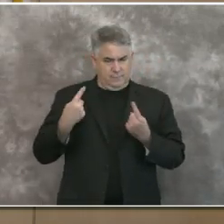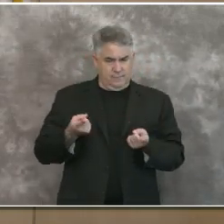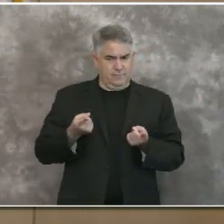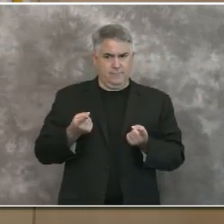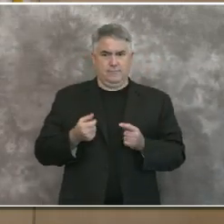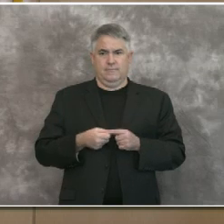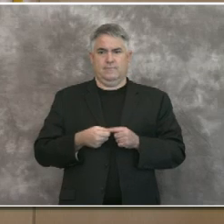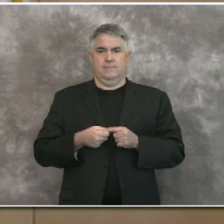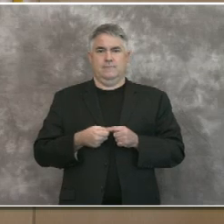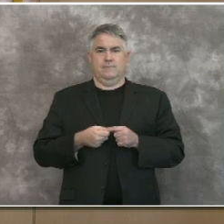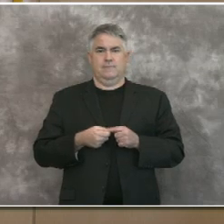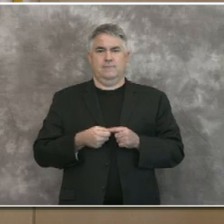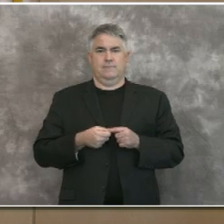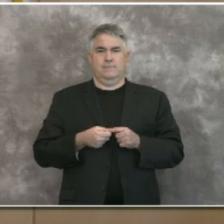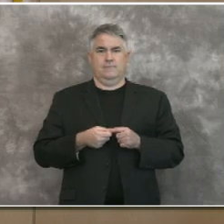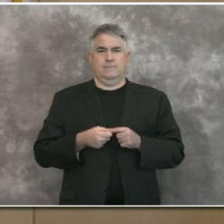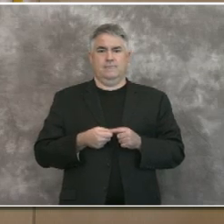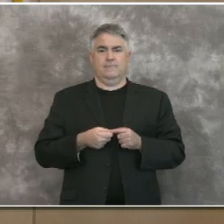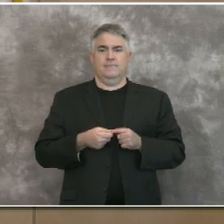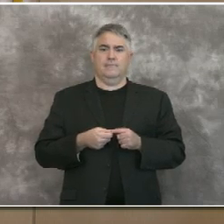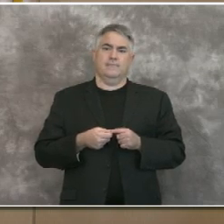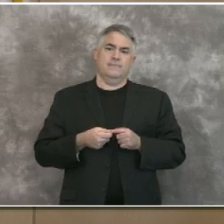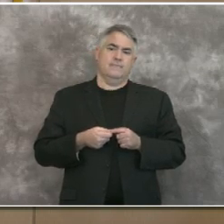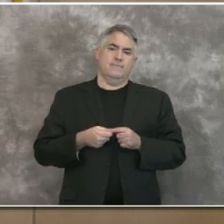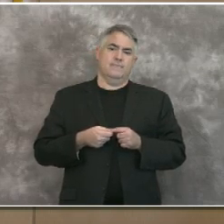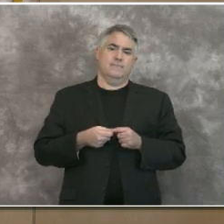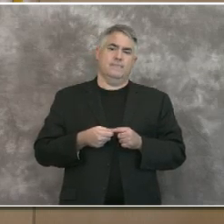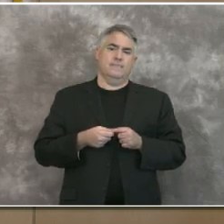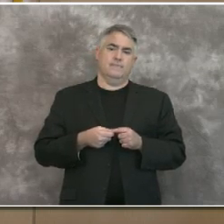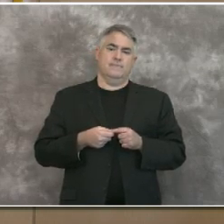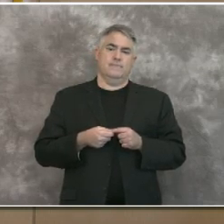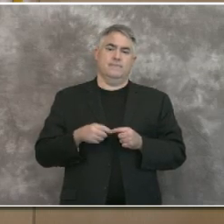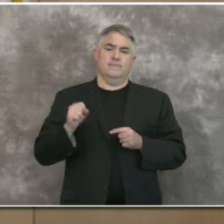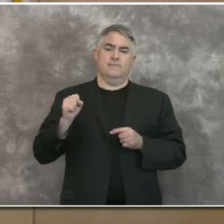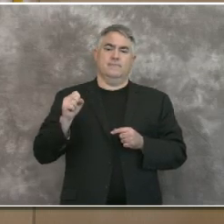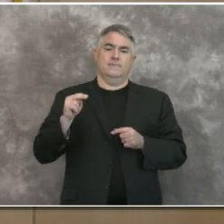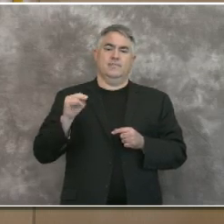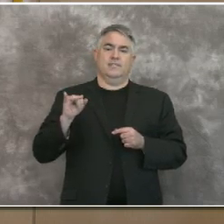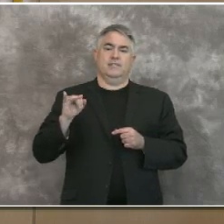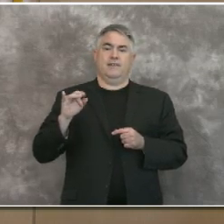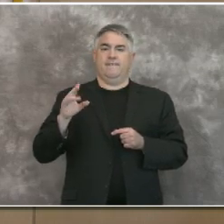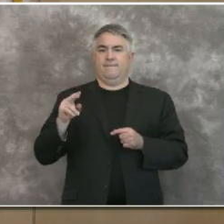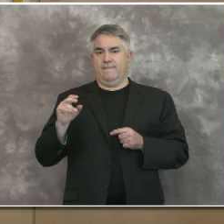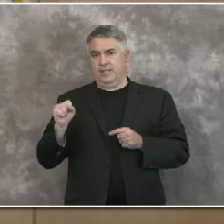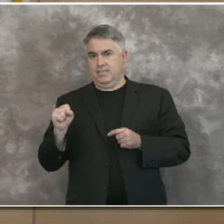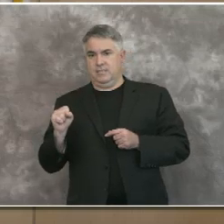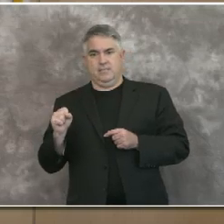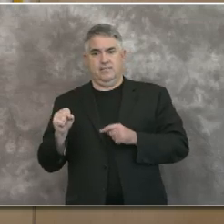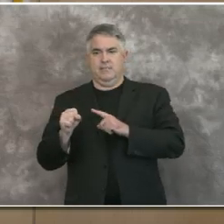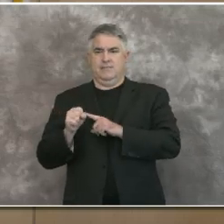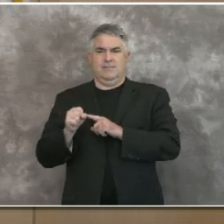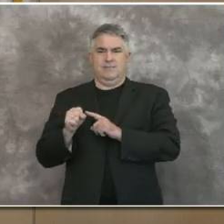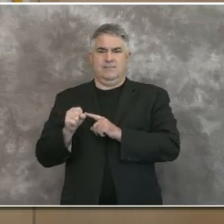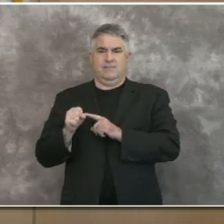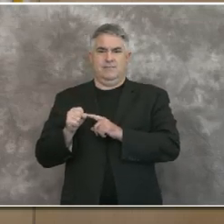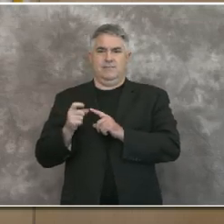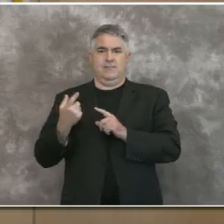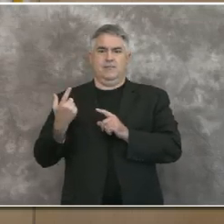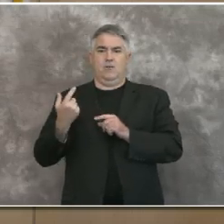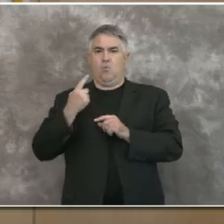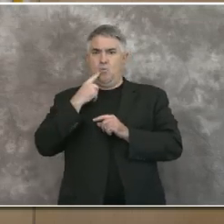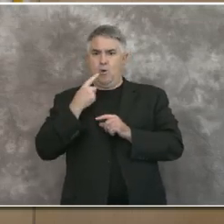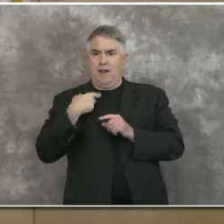the SNFs that are having outbreaks, starting with those and other congregate care